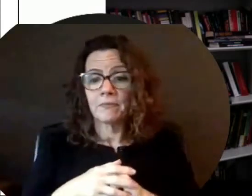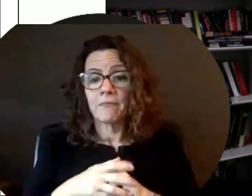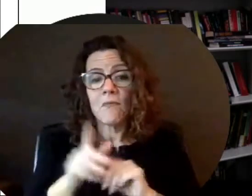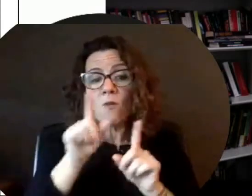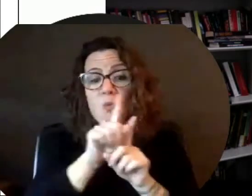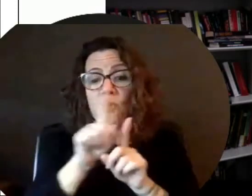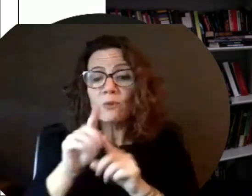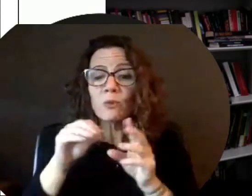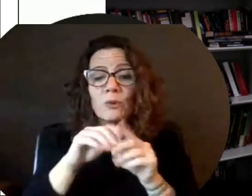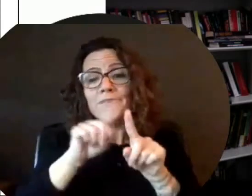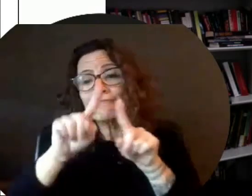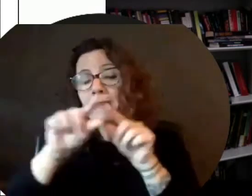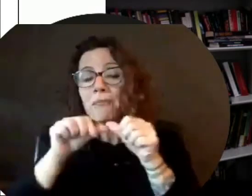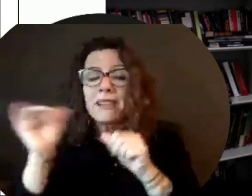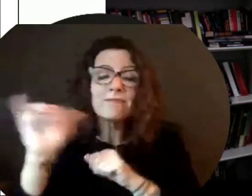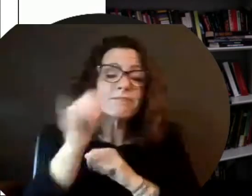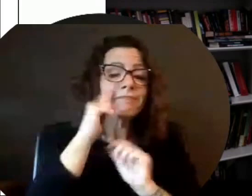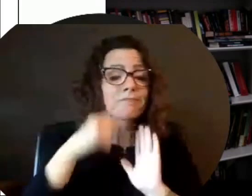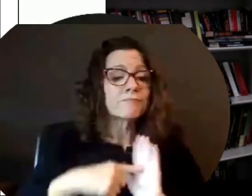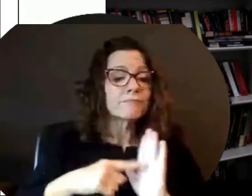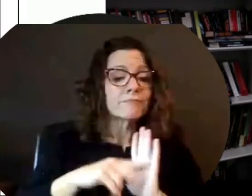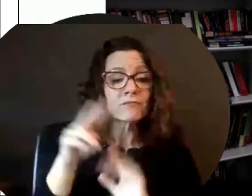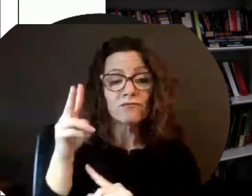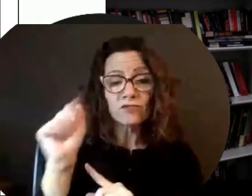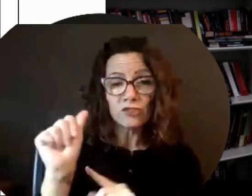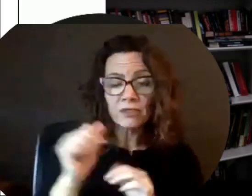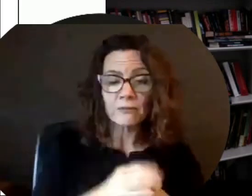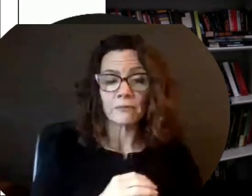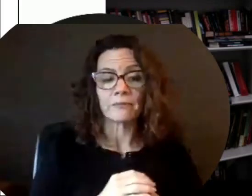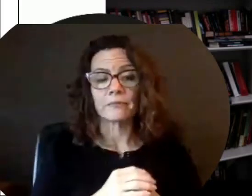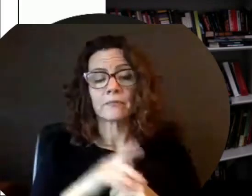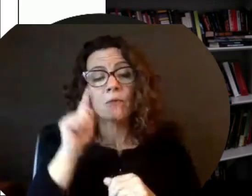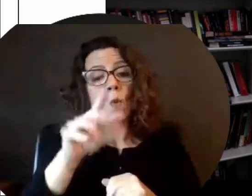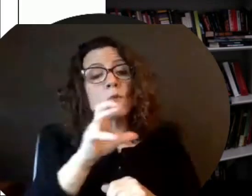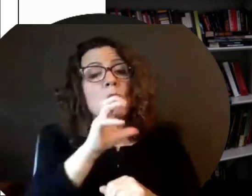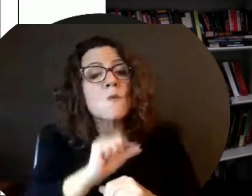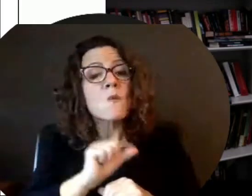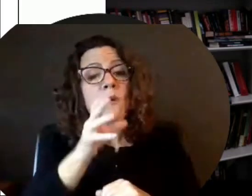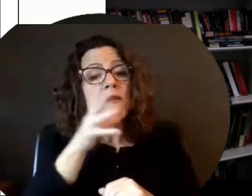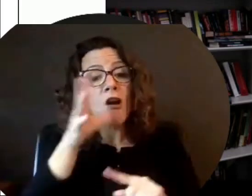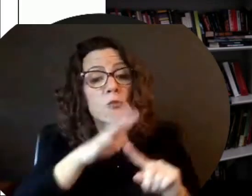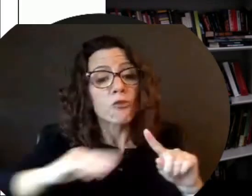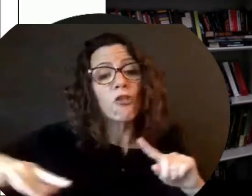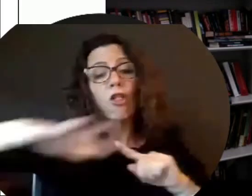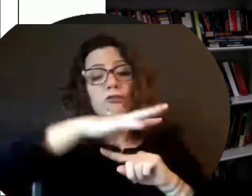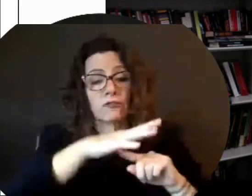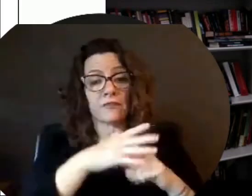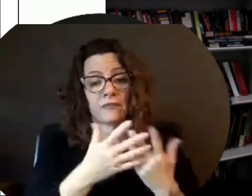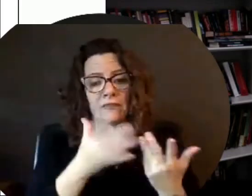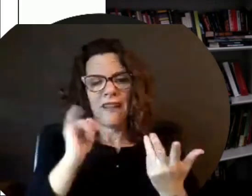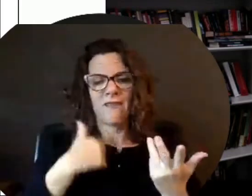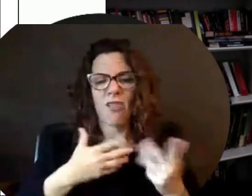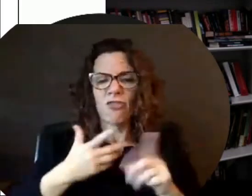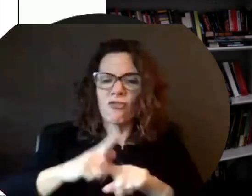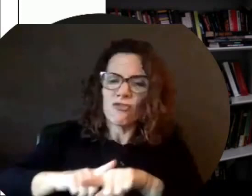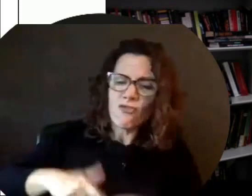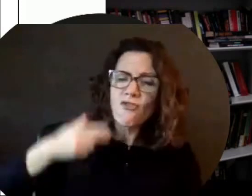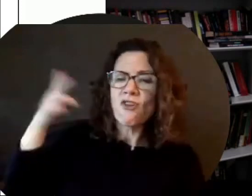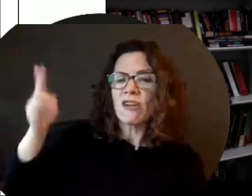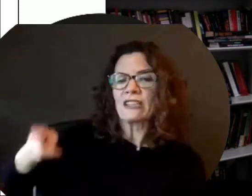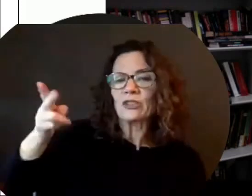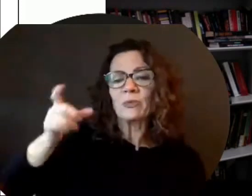a long history of being disposable as landscapes, that being tied to the history of disposability from slavery and Jim Crow